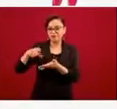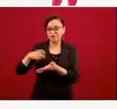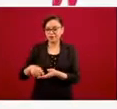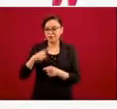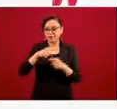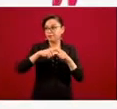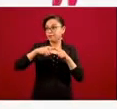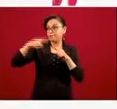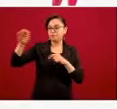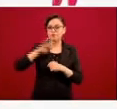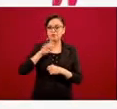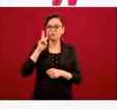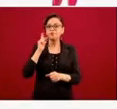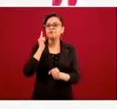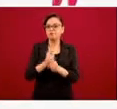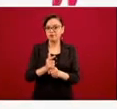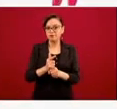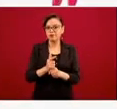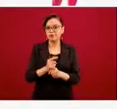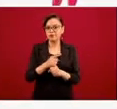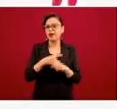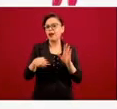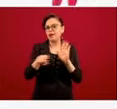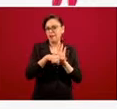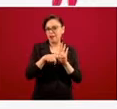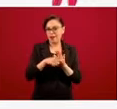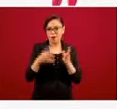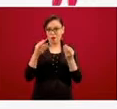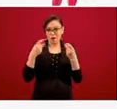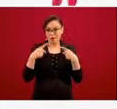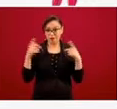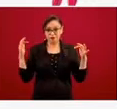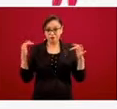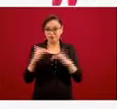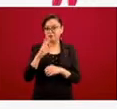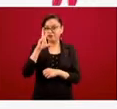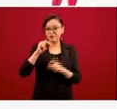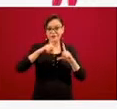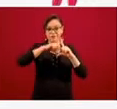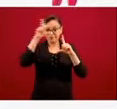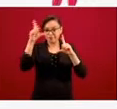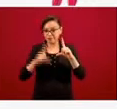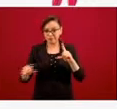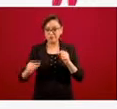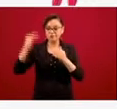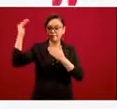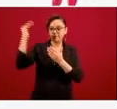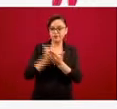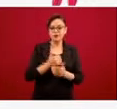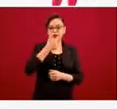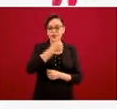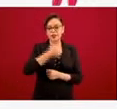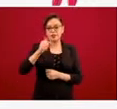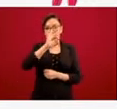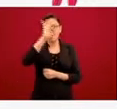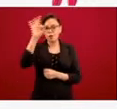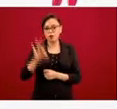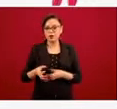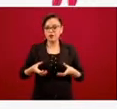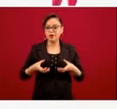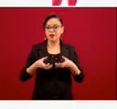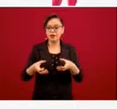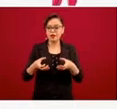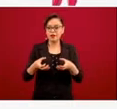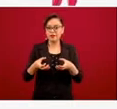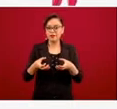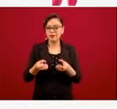to purchases and entertainment. We have a negative scale nationwide. We have